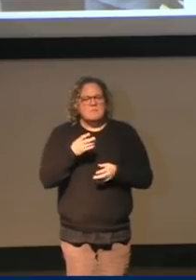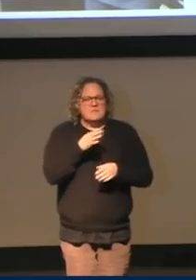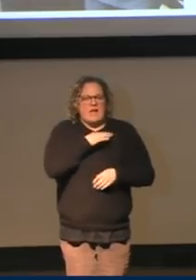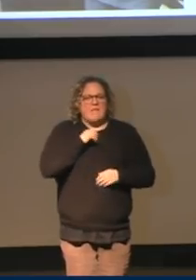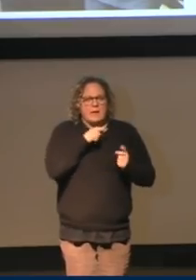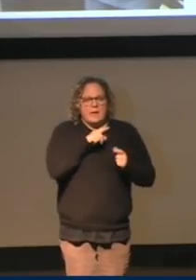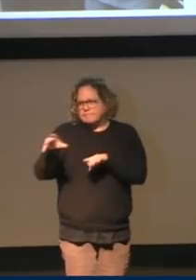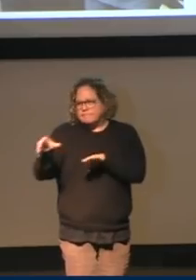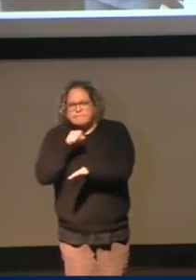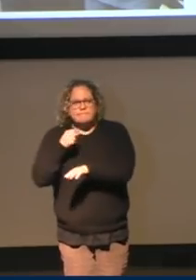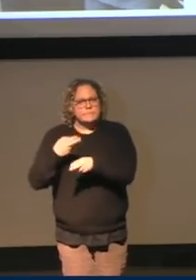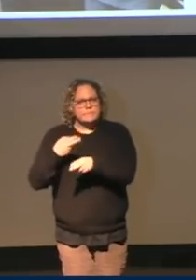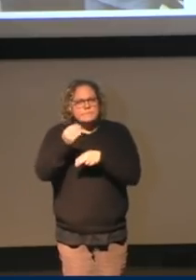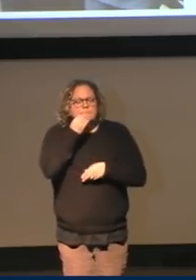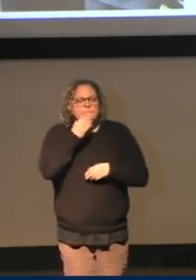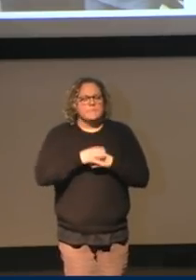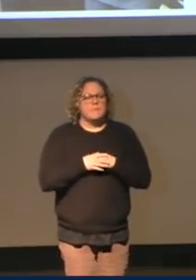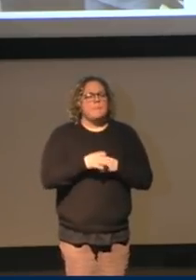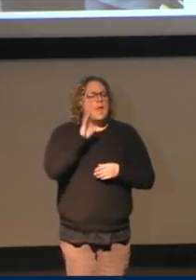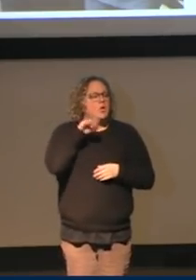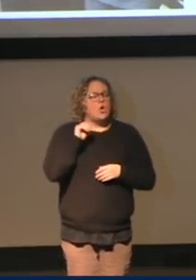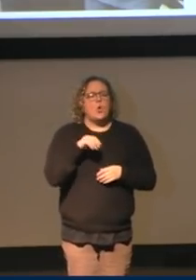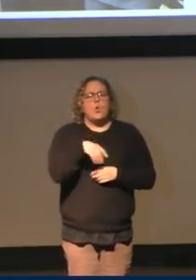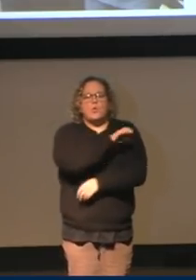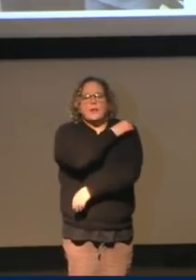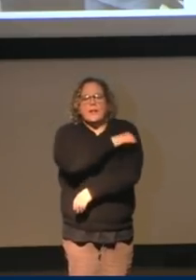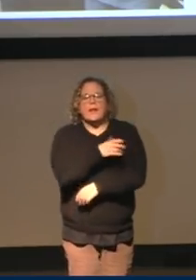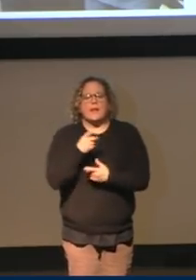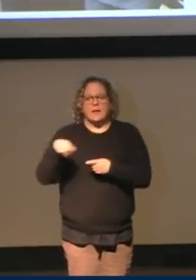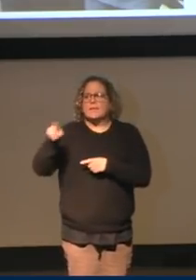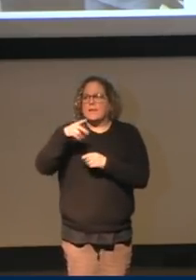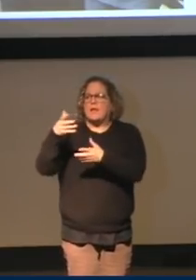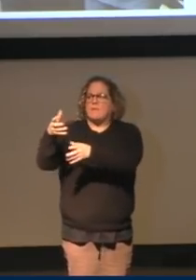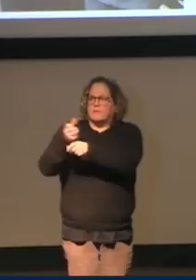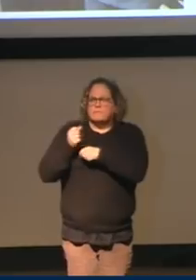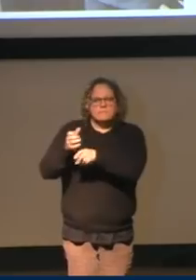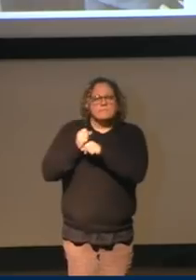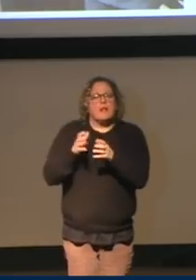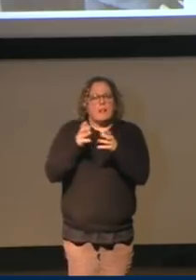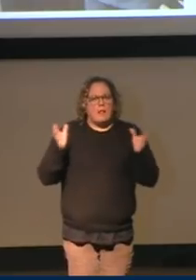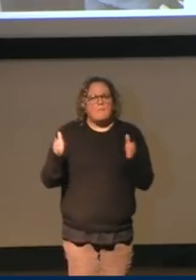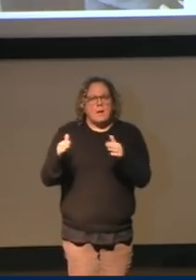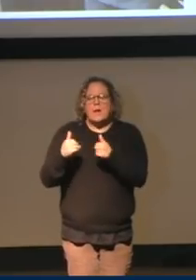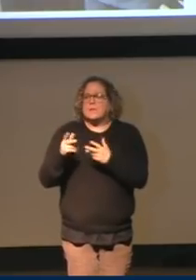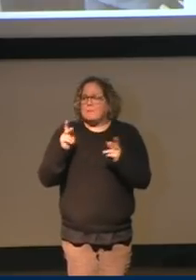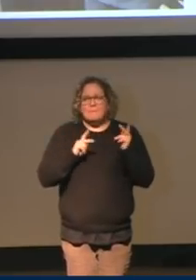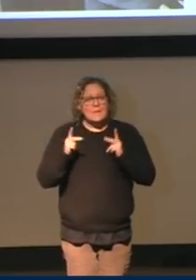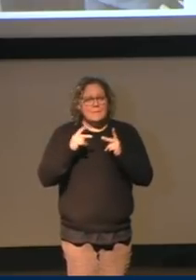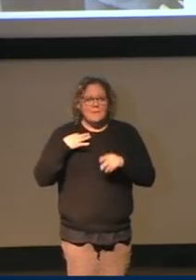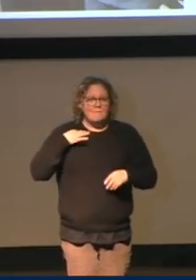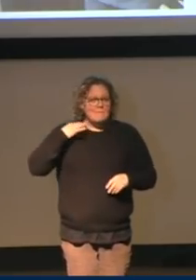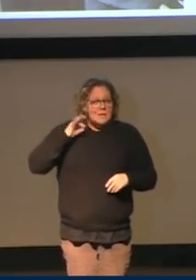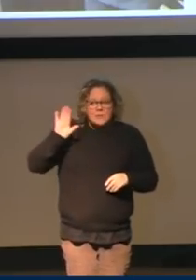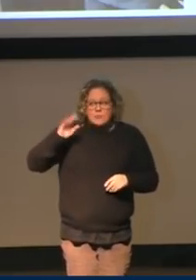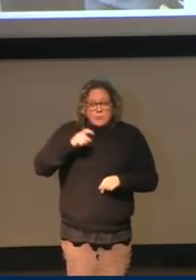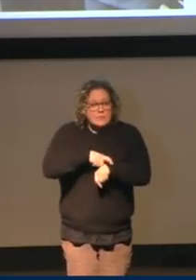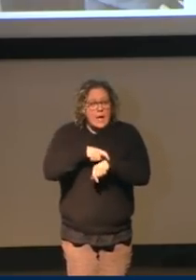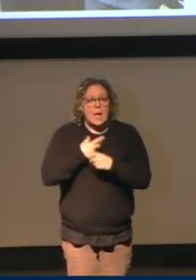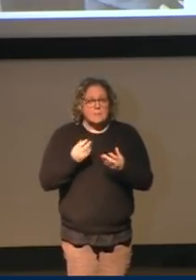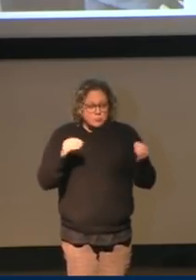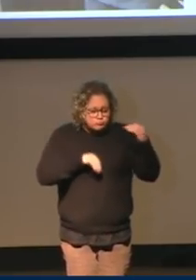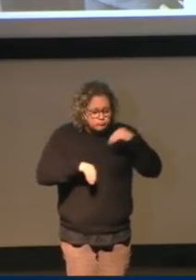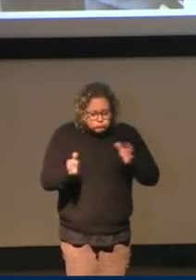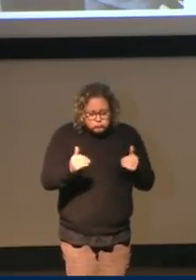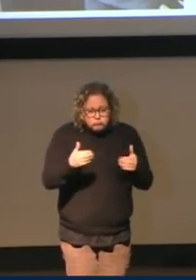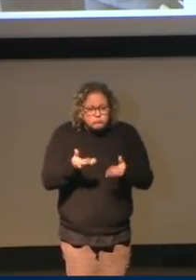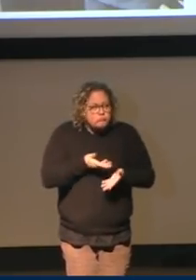ambulatory care areas will be receiving the packages, and lots of people volunteered their time to fill those in the